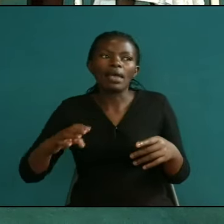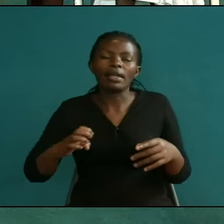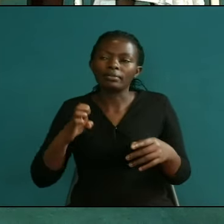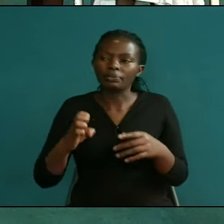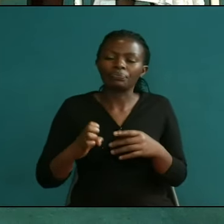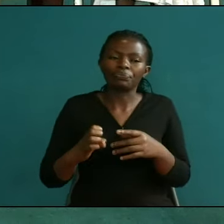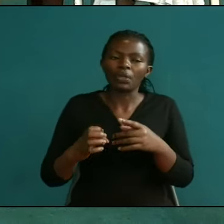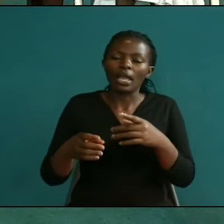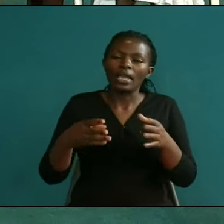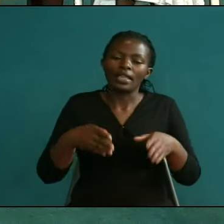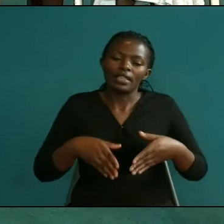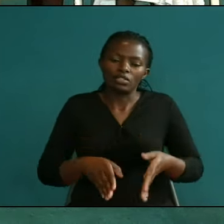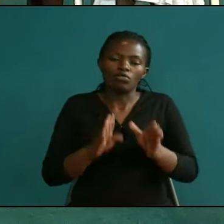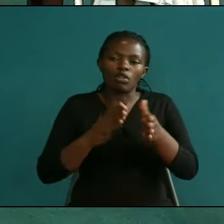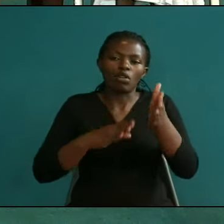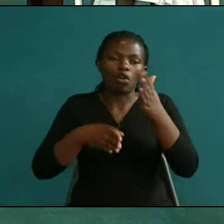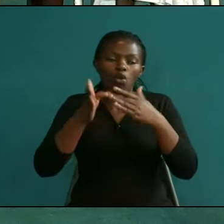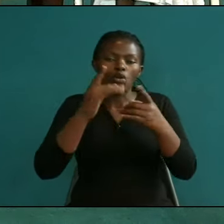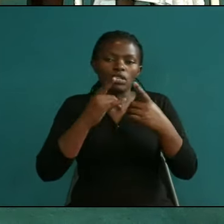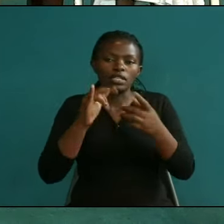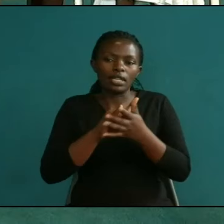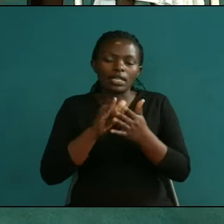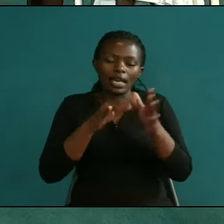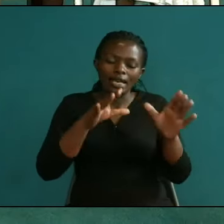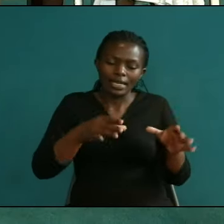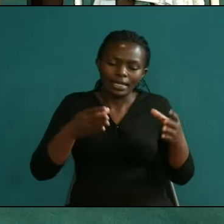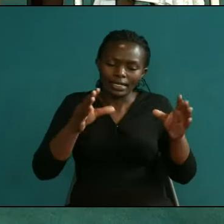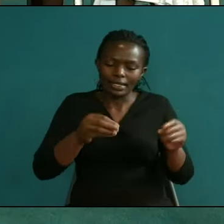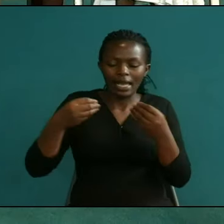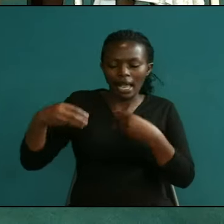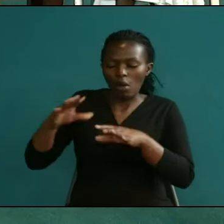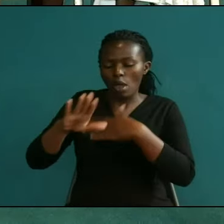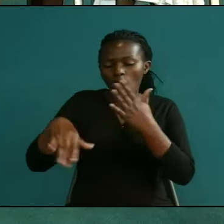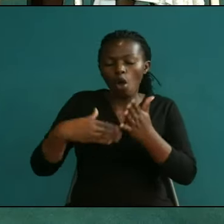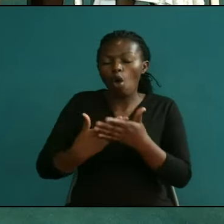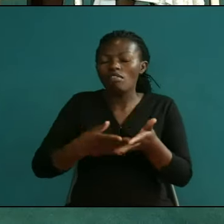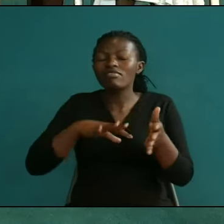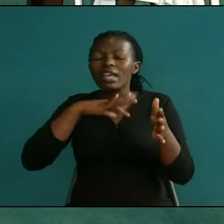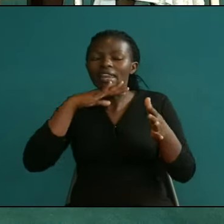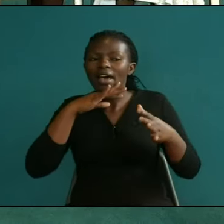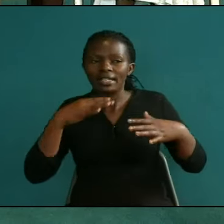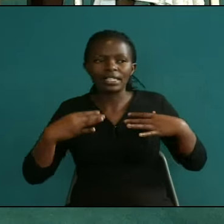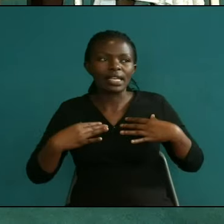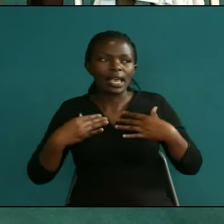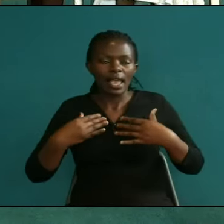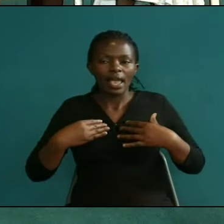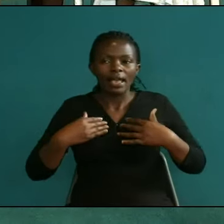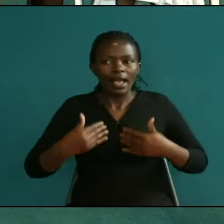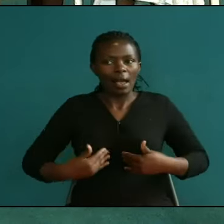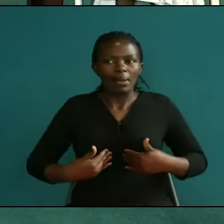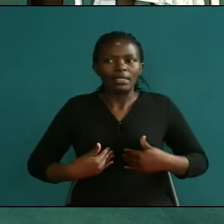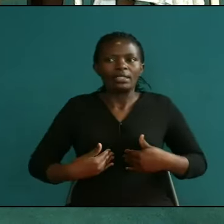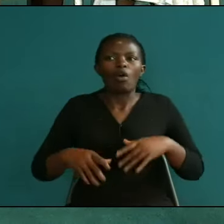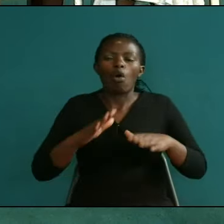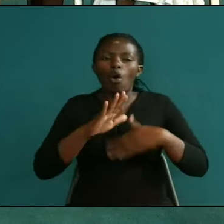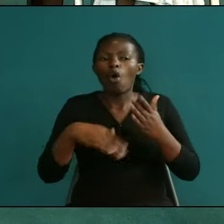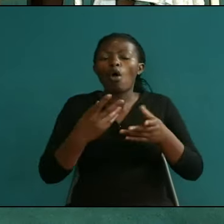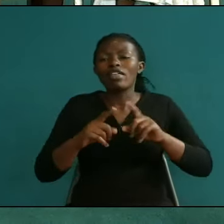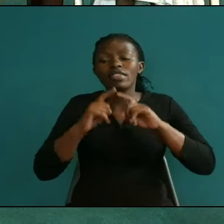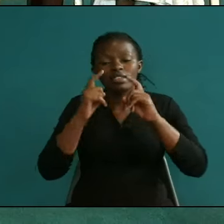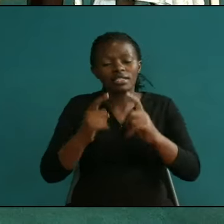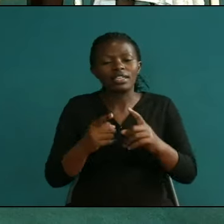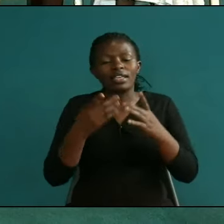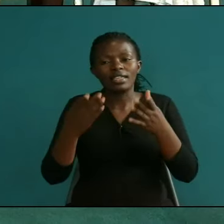is seen, and God says, take the filthy garments off and I'll give him my robe of righteousness. So, Avin, what do you think this robe that is